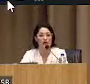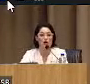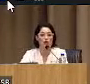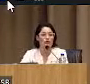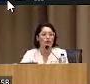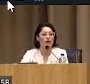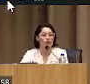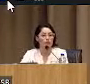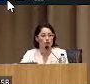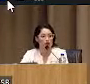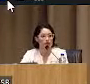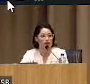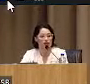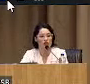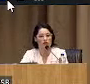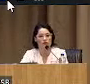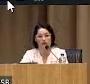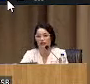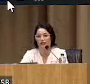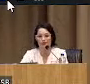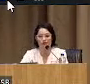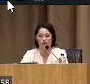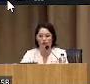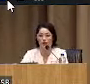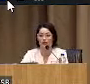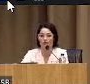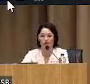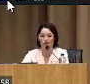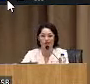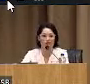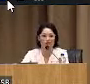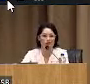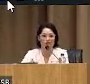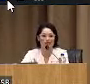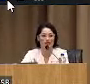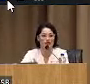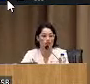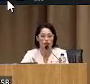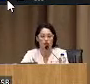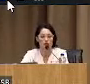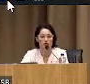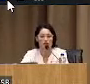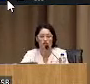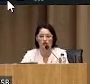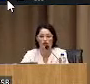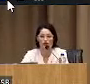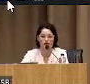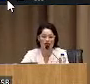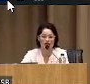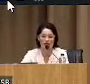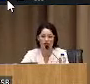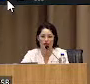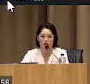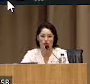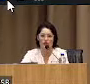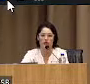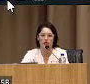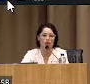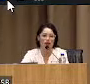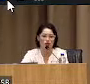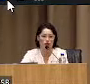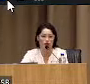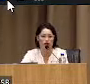in the respiratory part and the muscle skeletal part. Many patients had